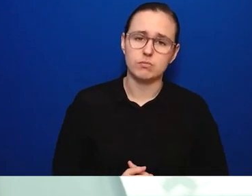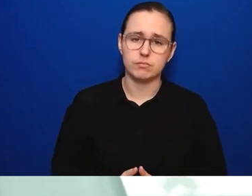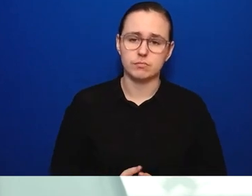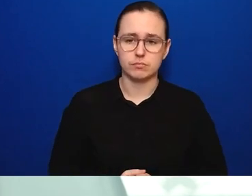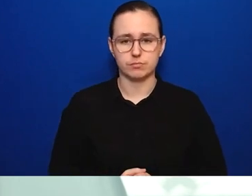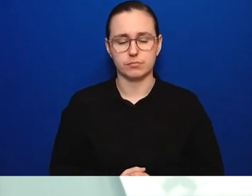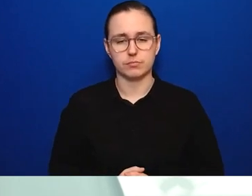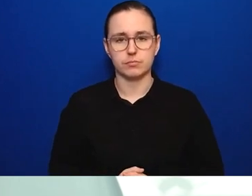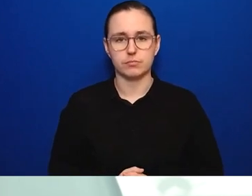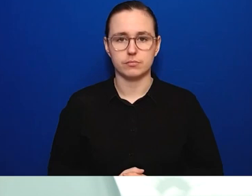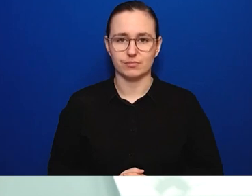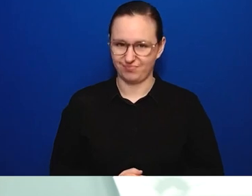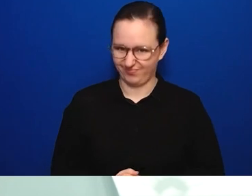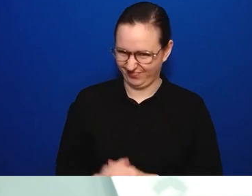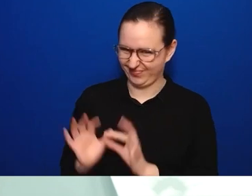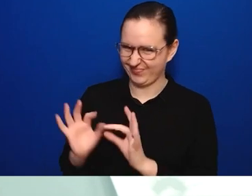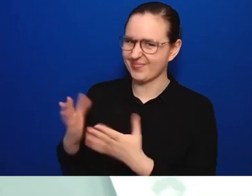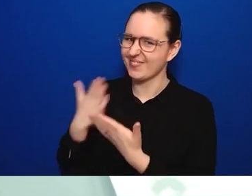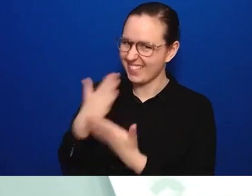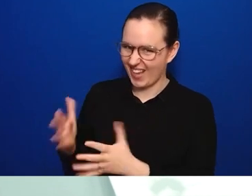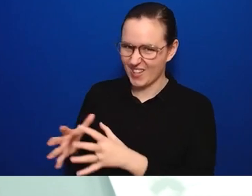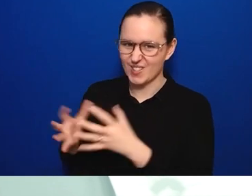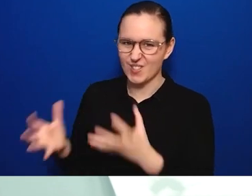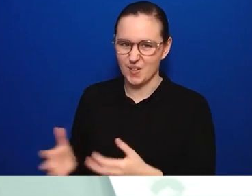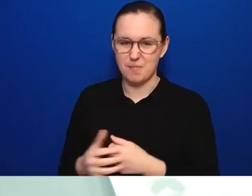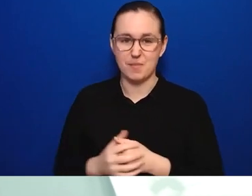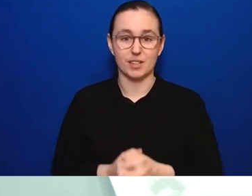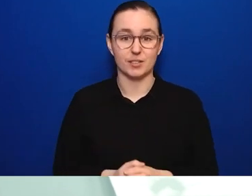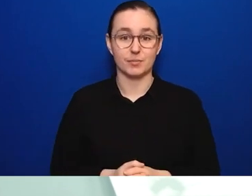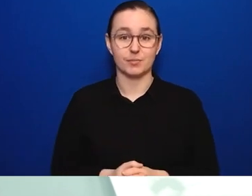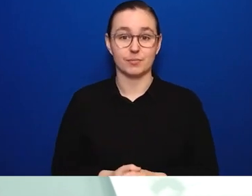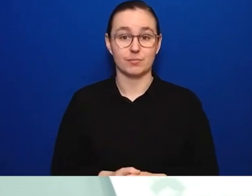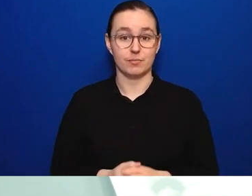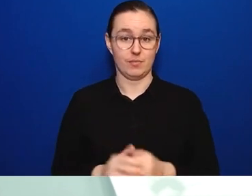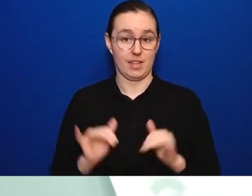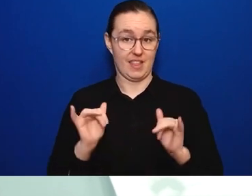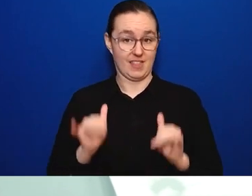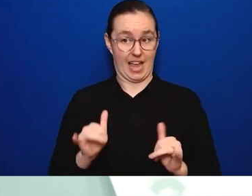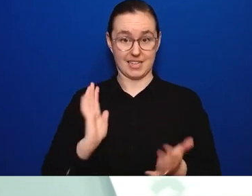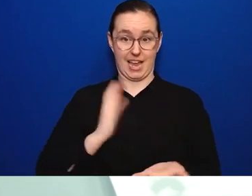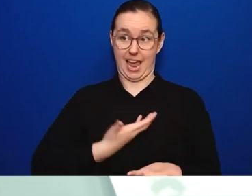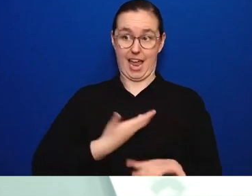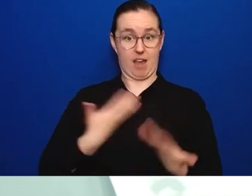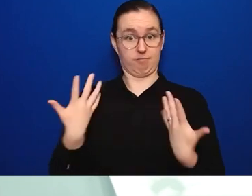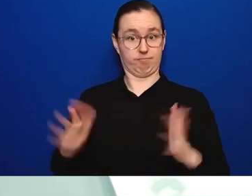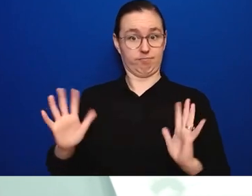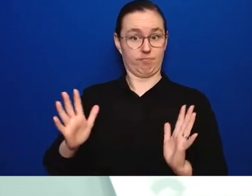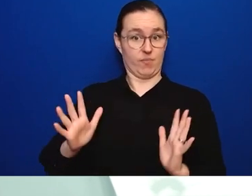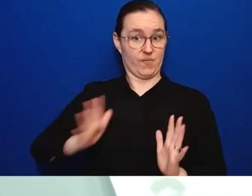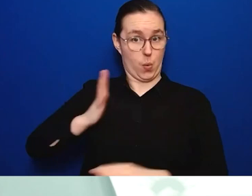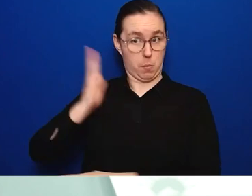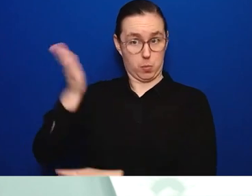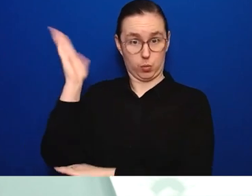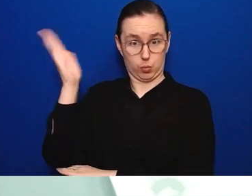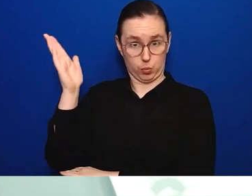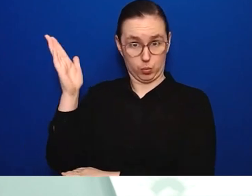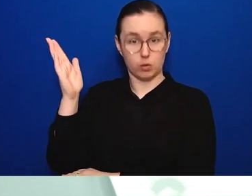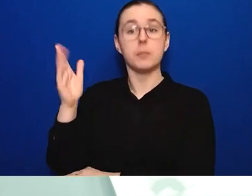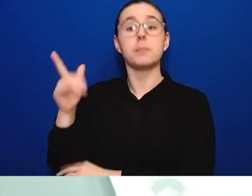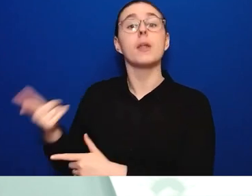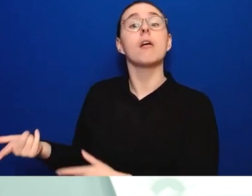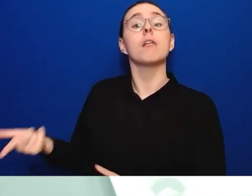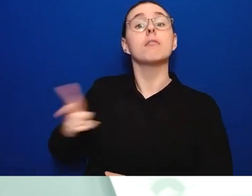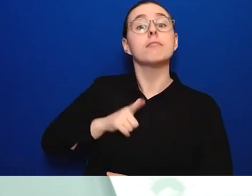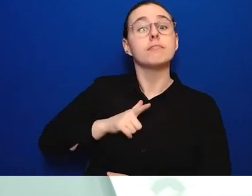Fantastic. Thank you so much. That ends our formal remarks, but I guess I would add, as someone who's